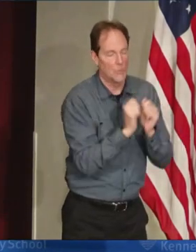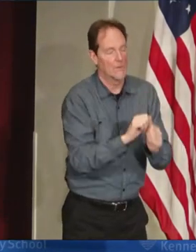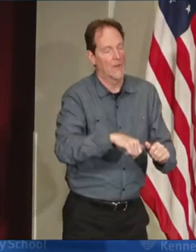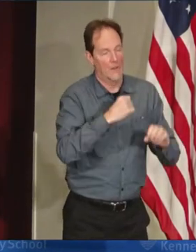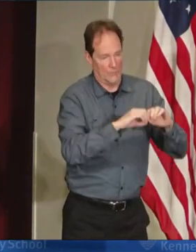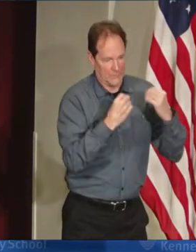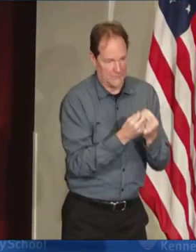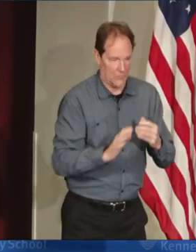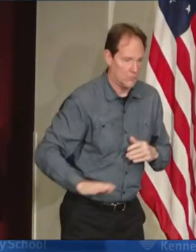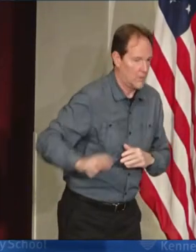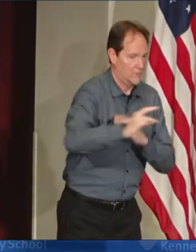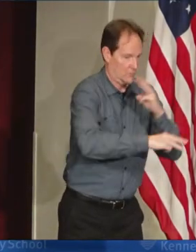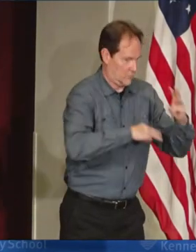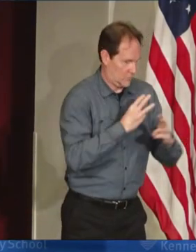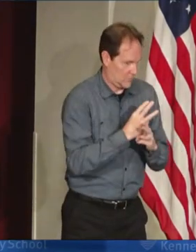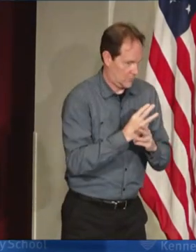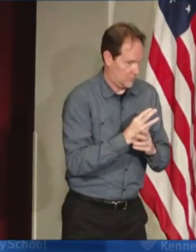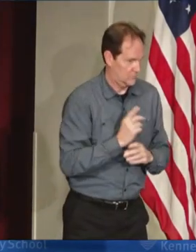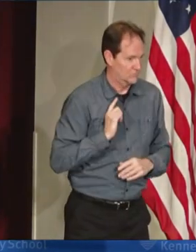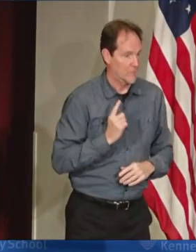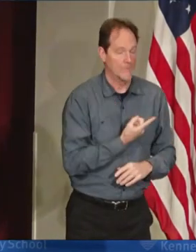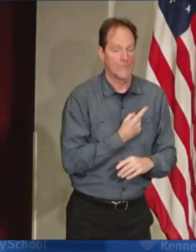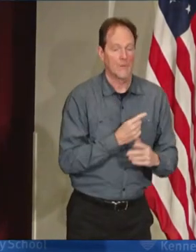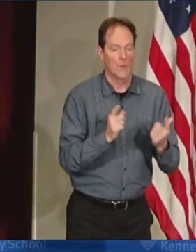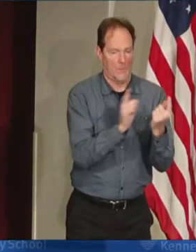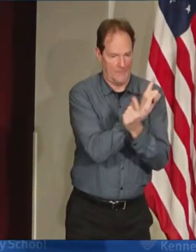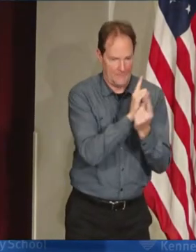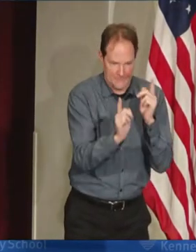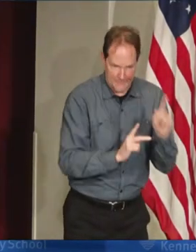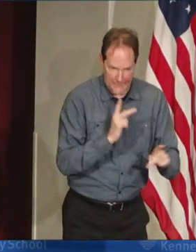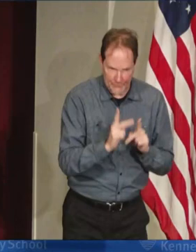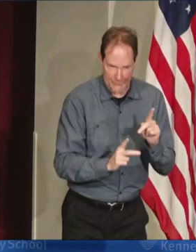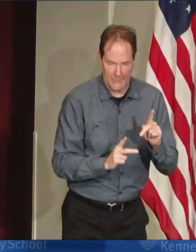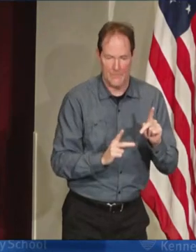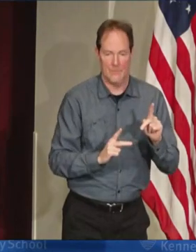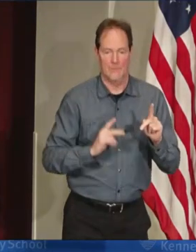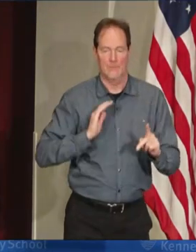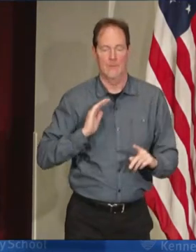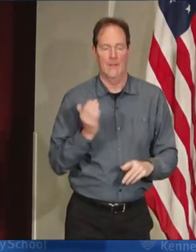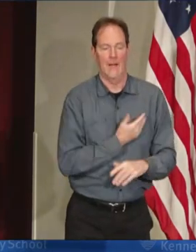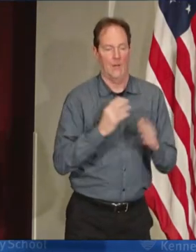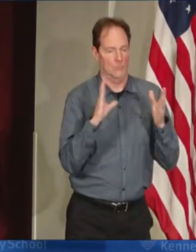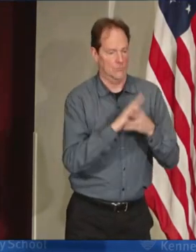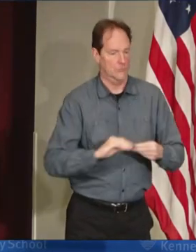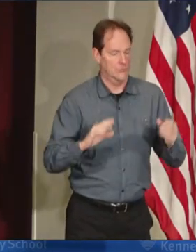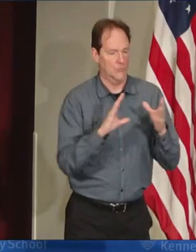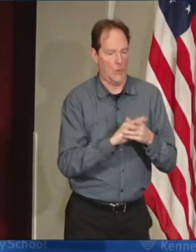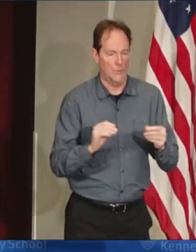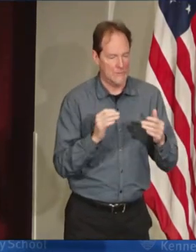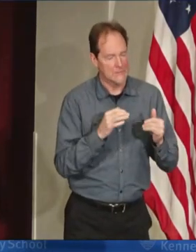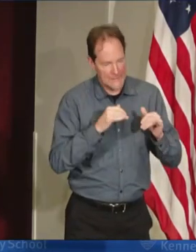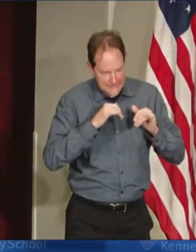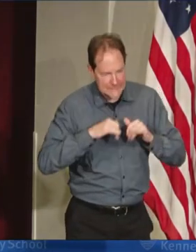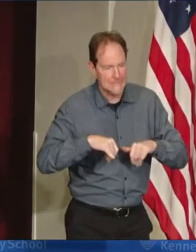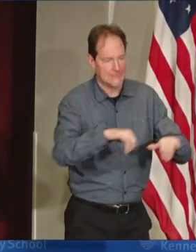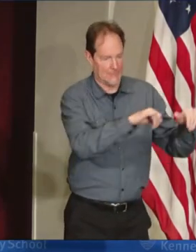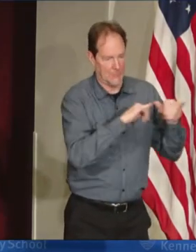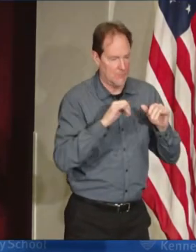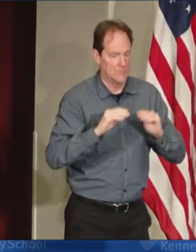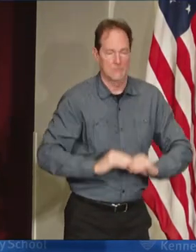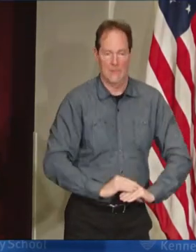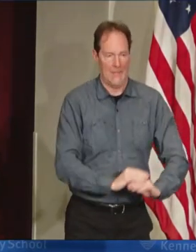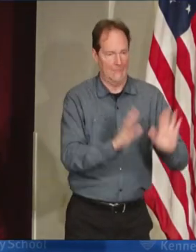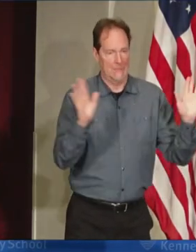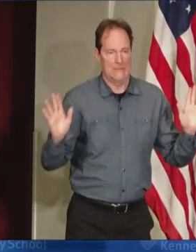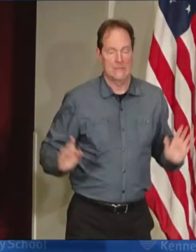were meeting people where our stories were very similar. Obviously,